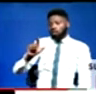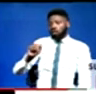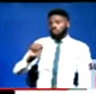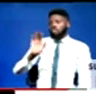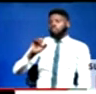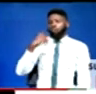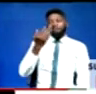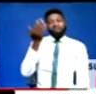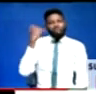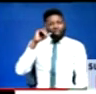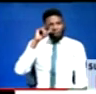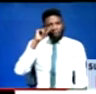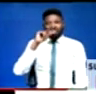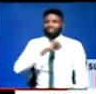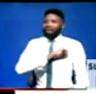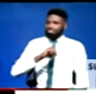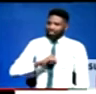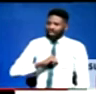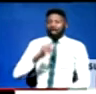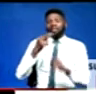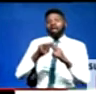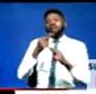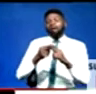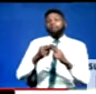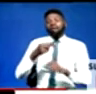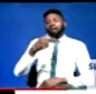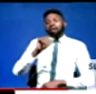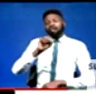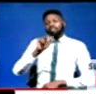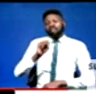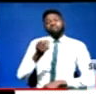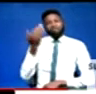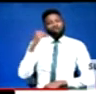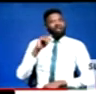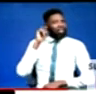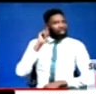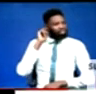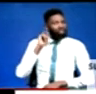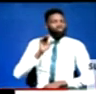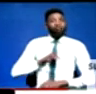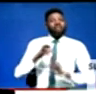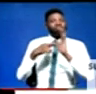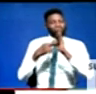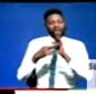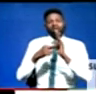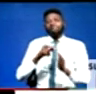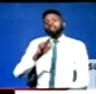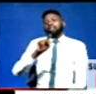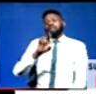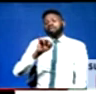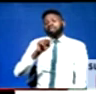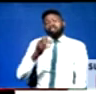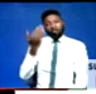Senator Hassan Omar, former Nandi woman representative, Member of Parliament Zipporah Kering, former nominated MP David